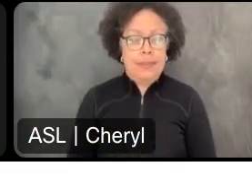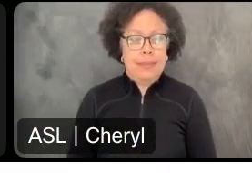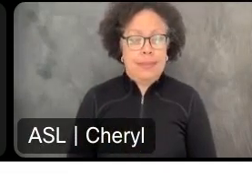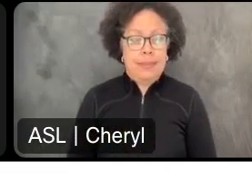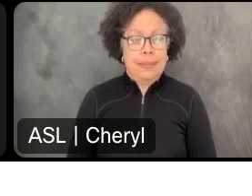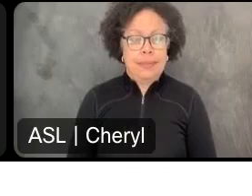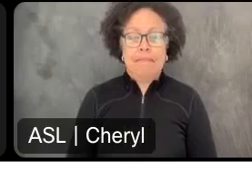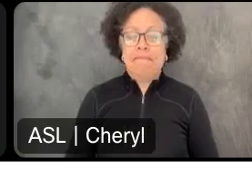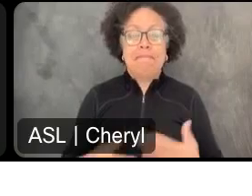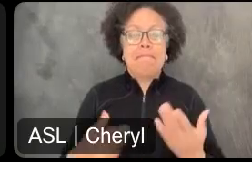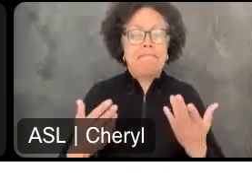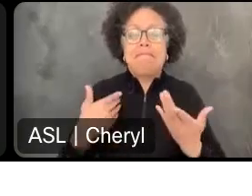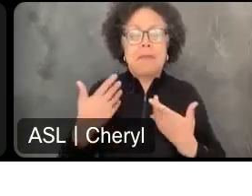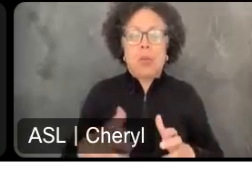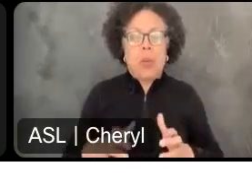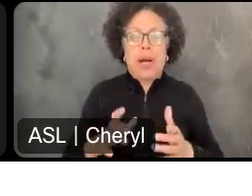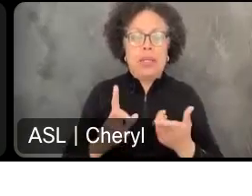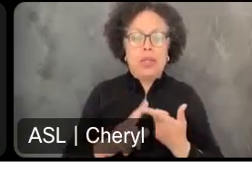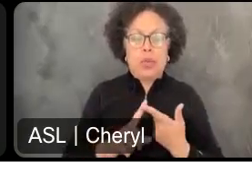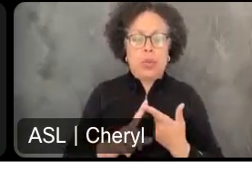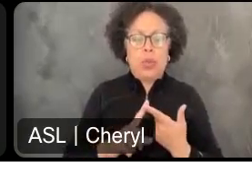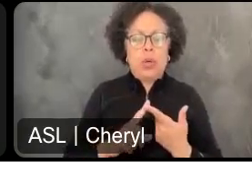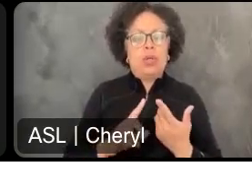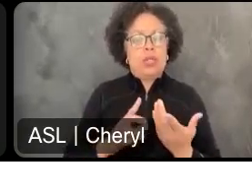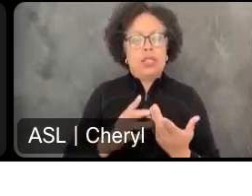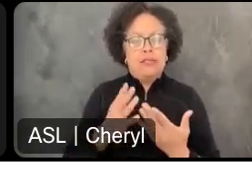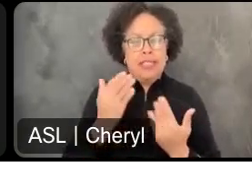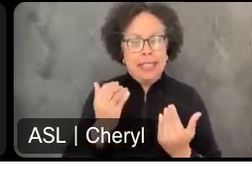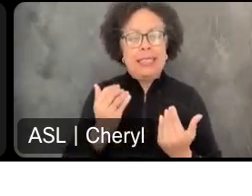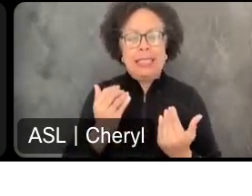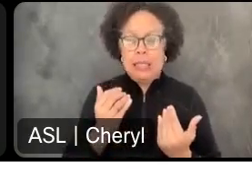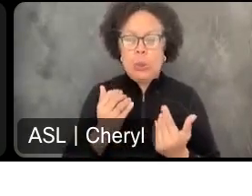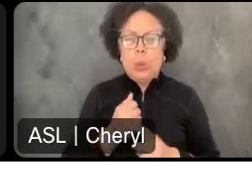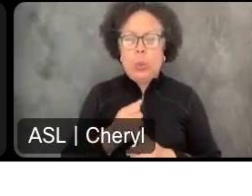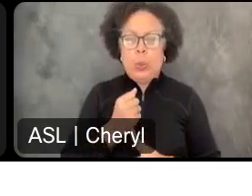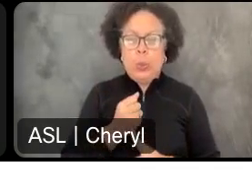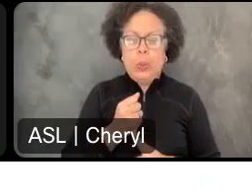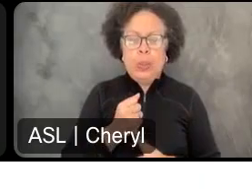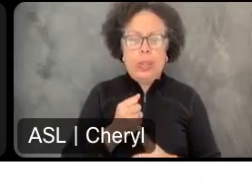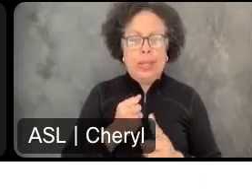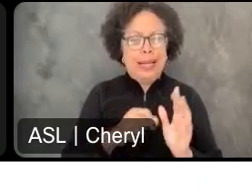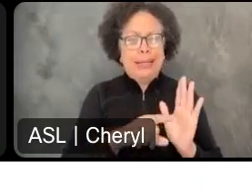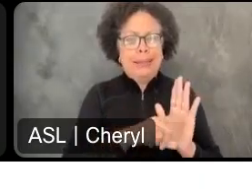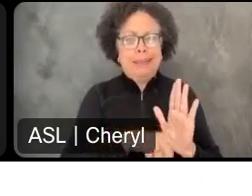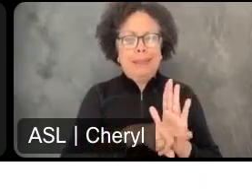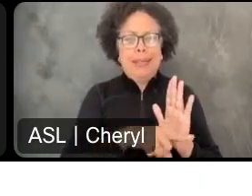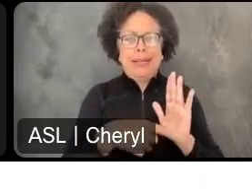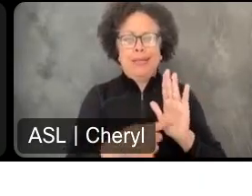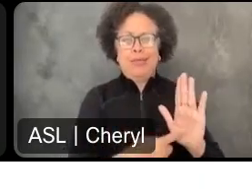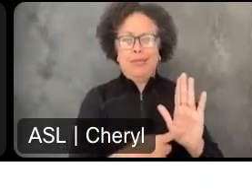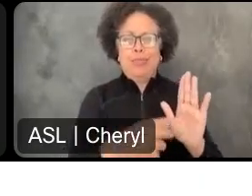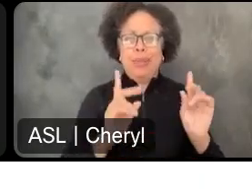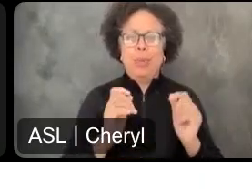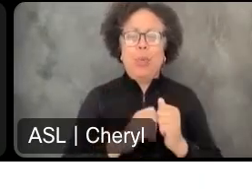We don't want to underestimate the effects of negative portrayals of persons who have alternative perceptions or